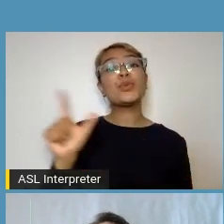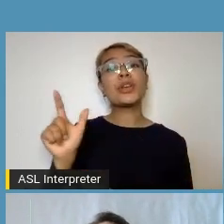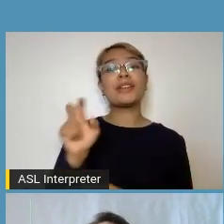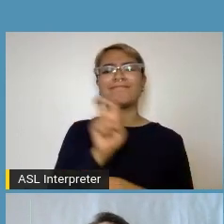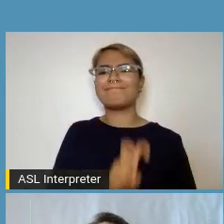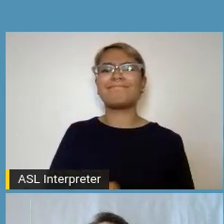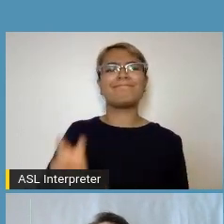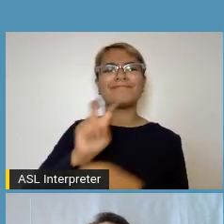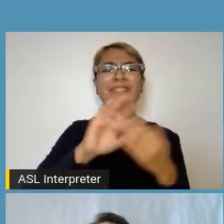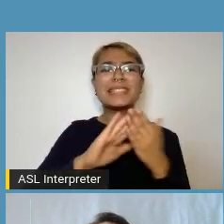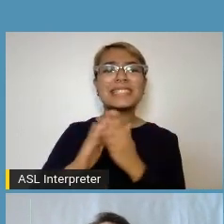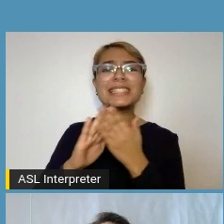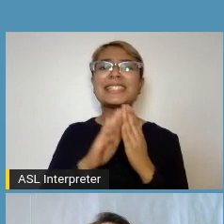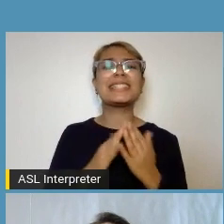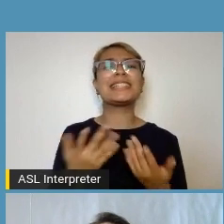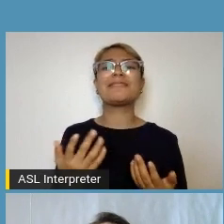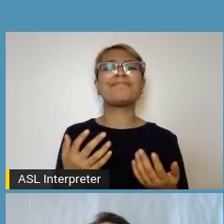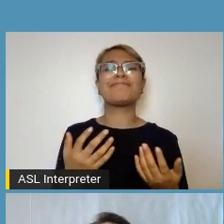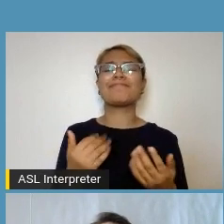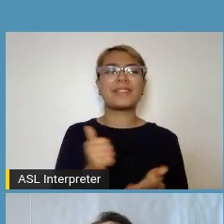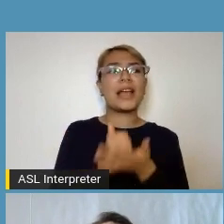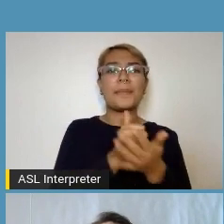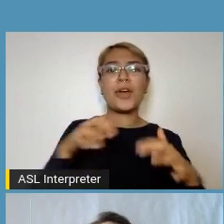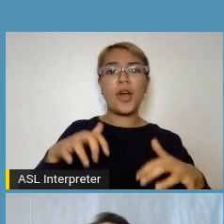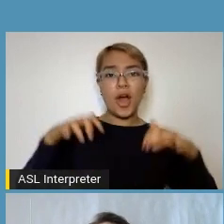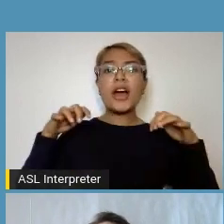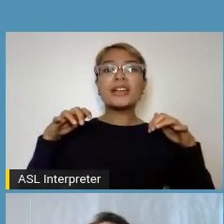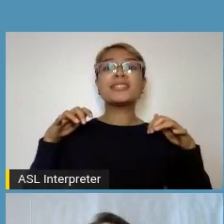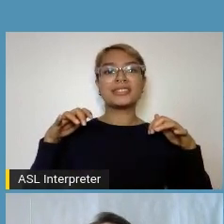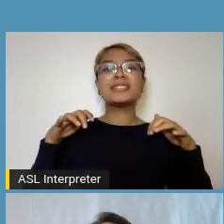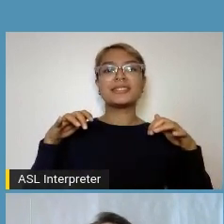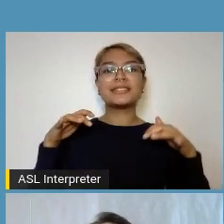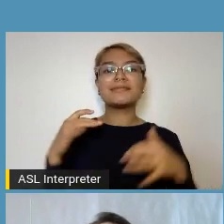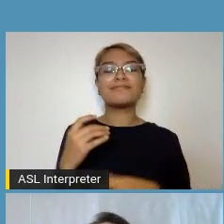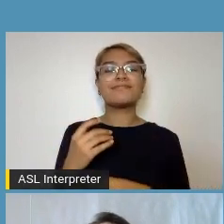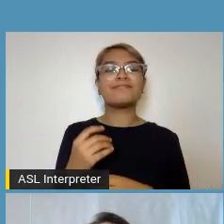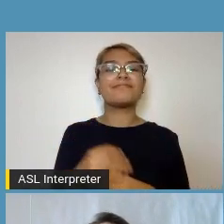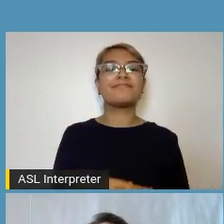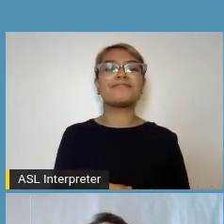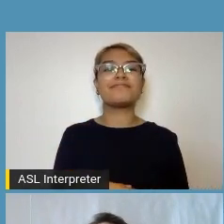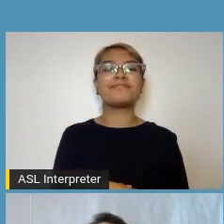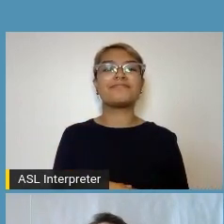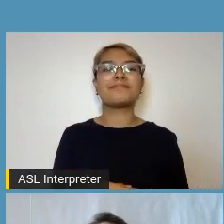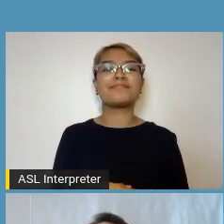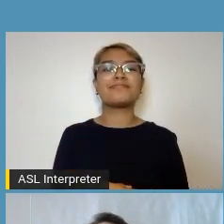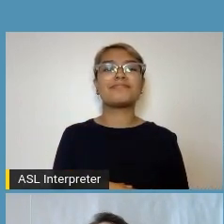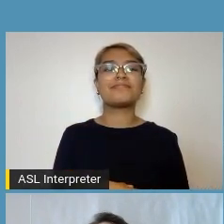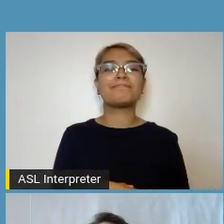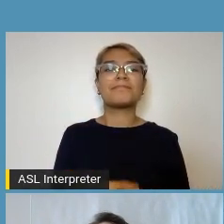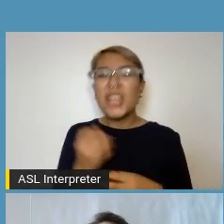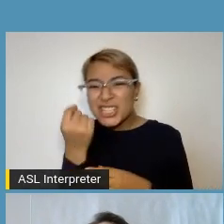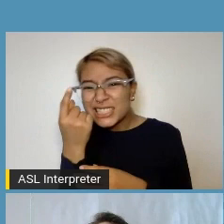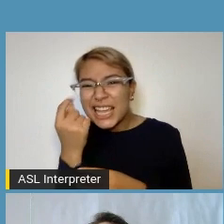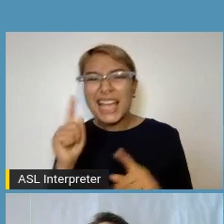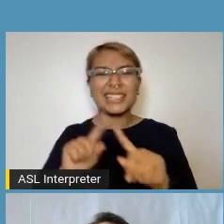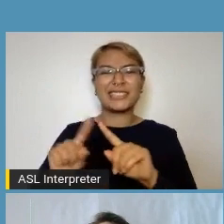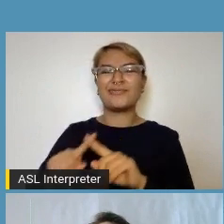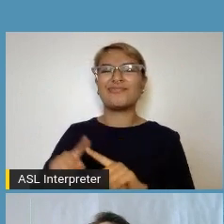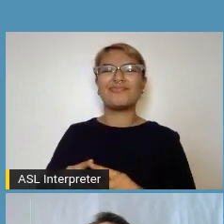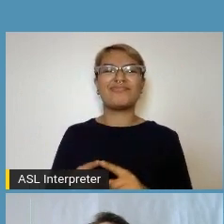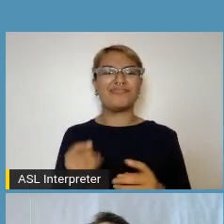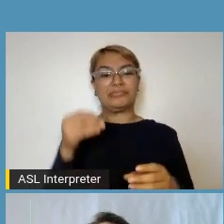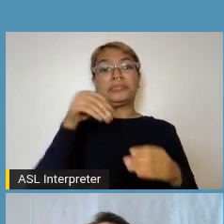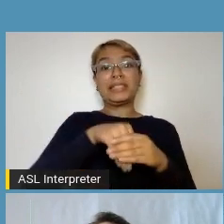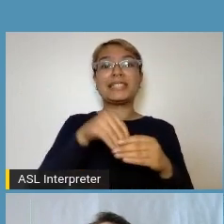our audience to the history of Inwood and its place in the larger context of New York City history. Engagement